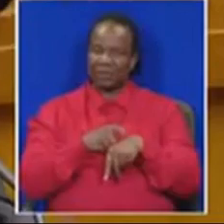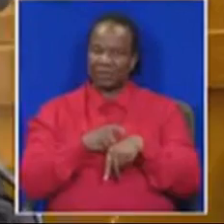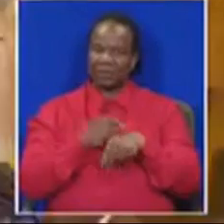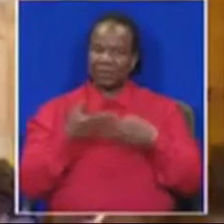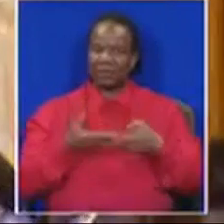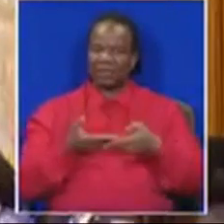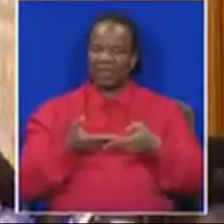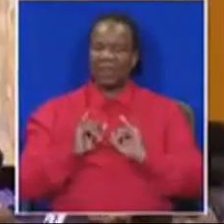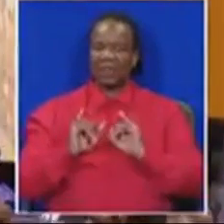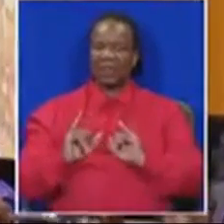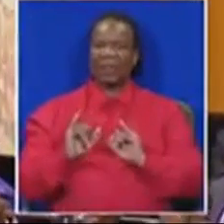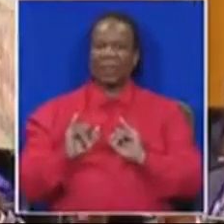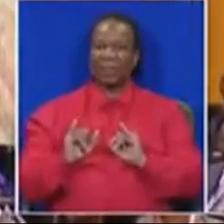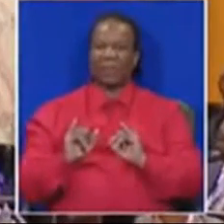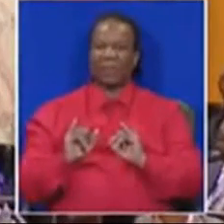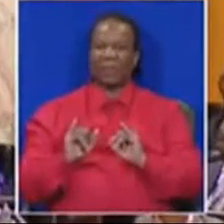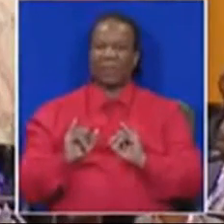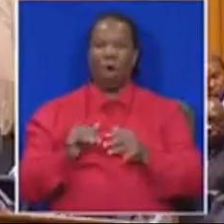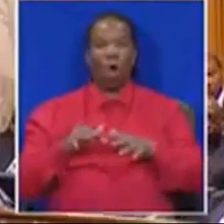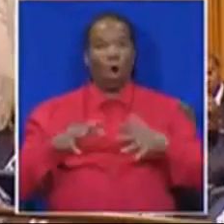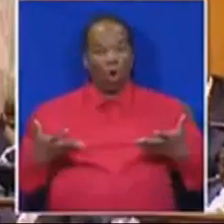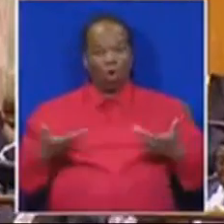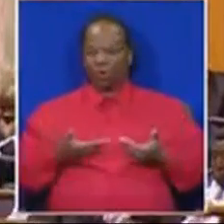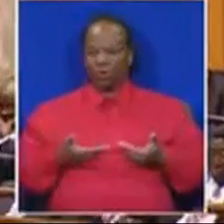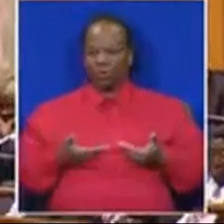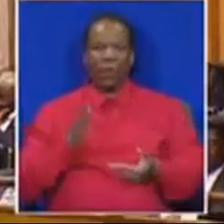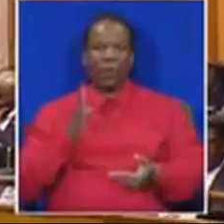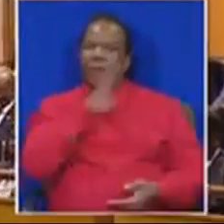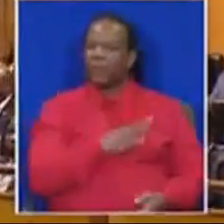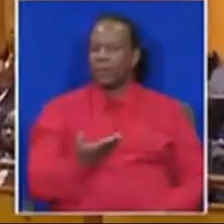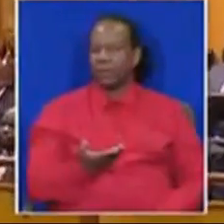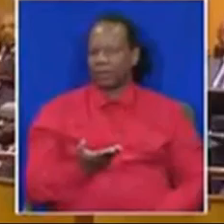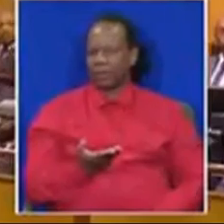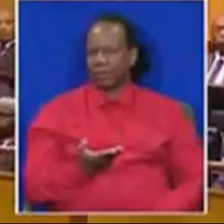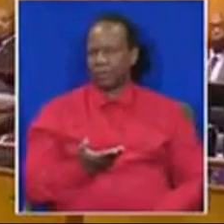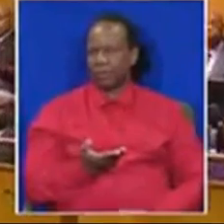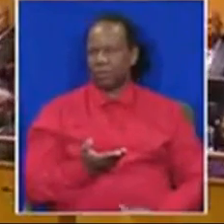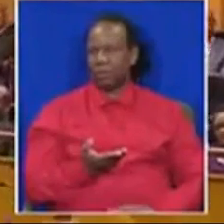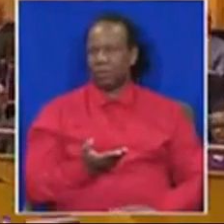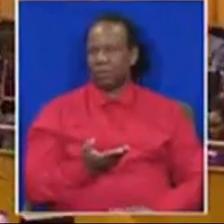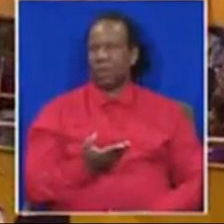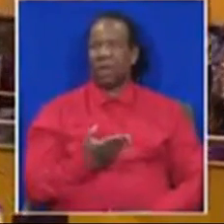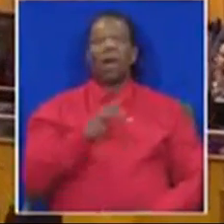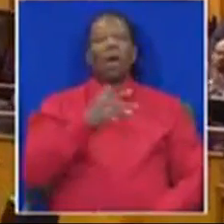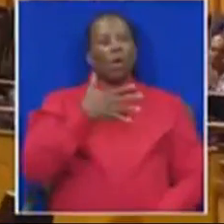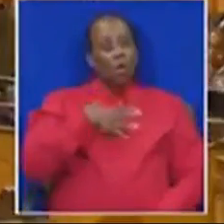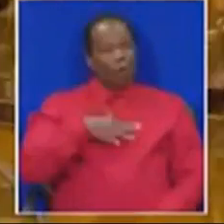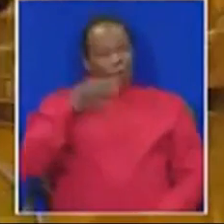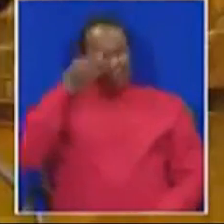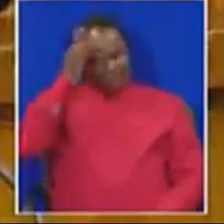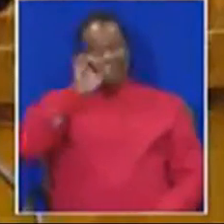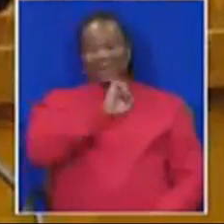service or no service at all. We want our public servants to adhere to